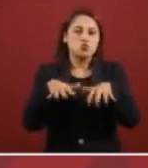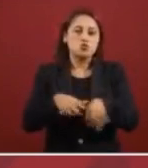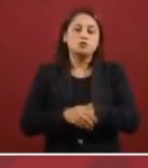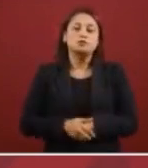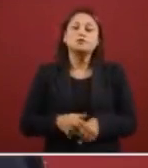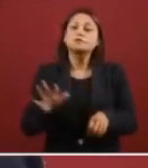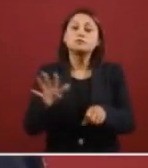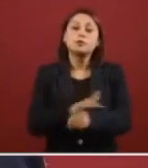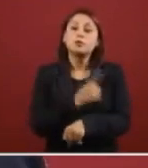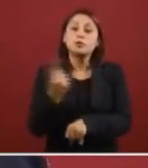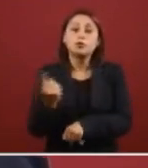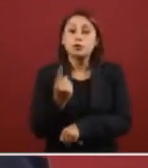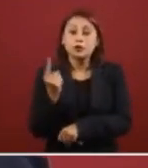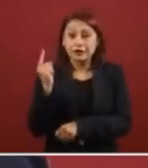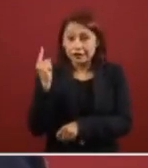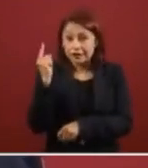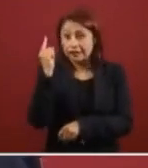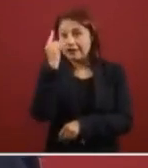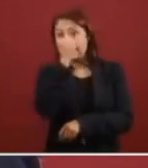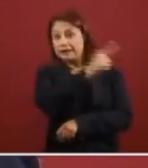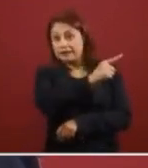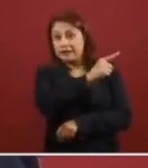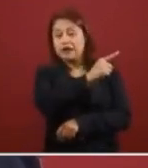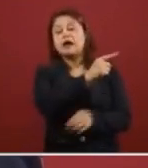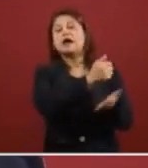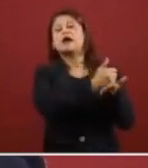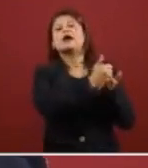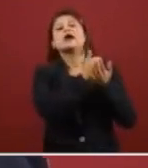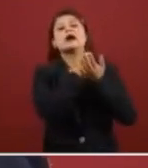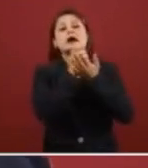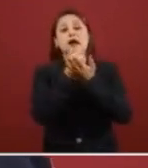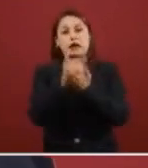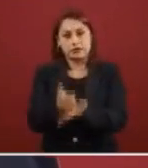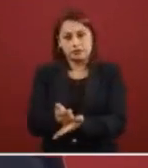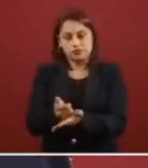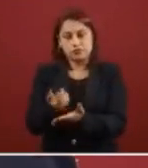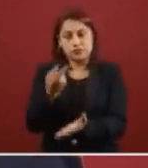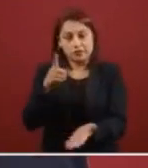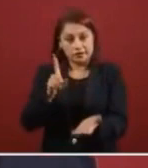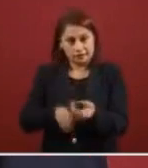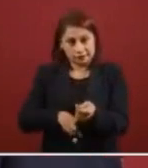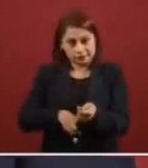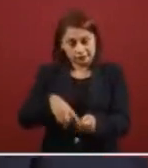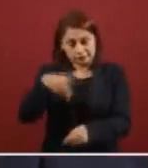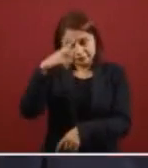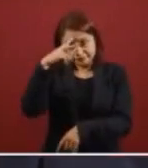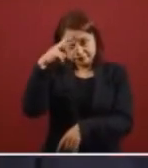Because they are the most that are helping to strengthen